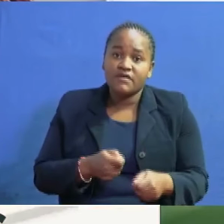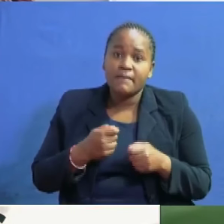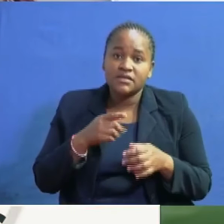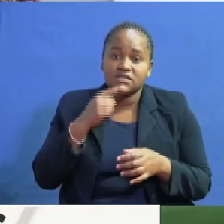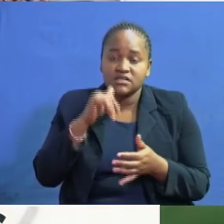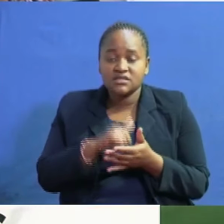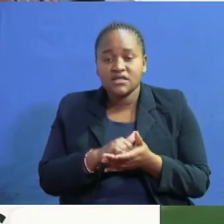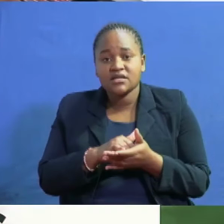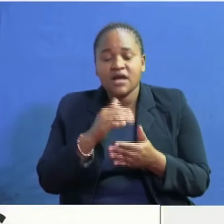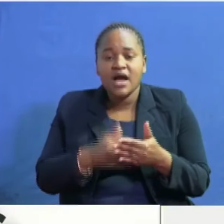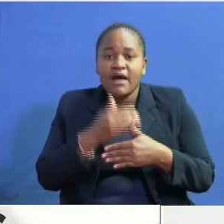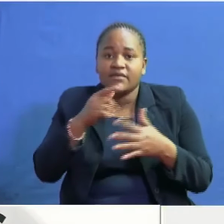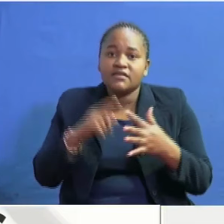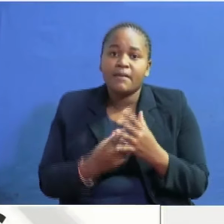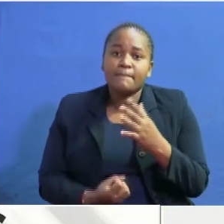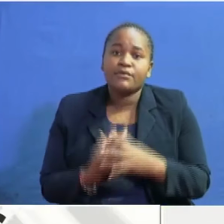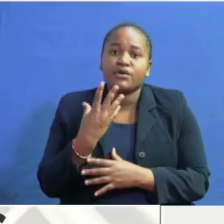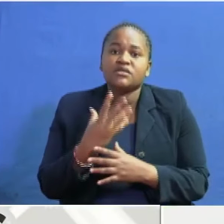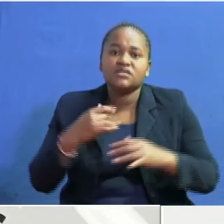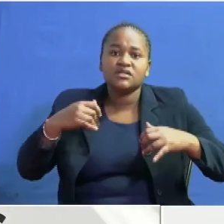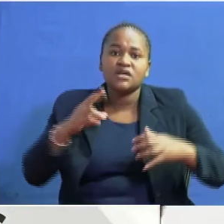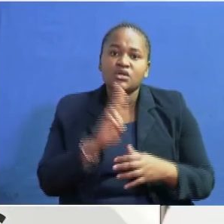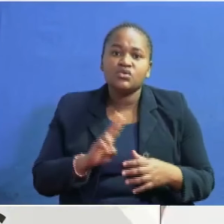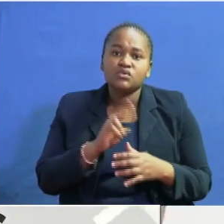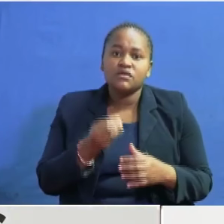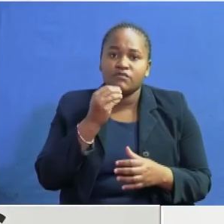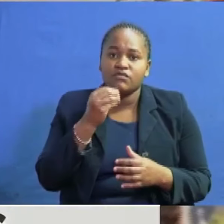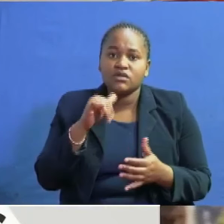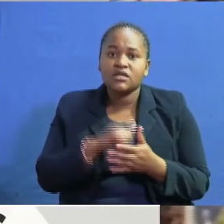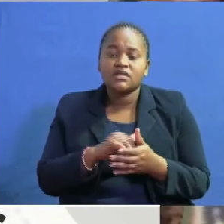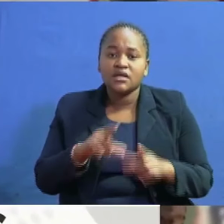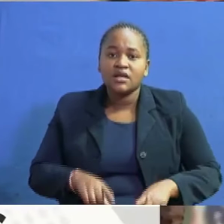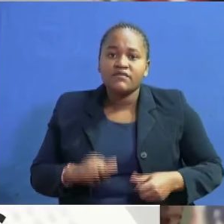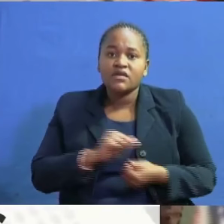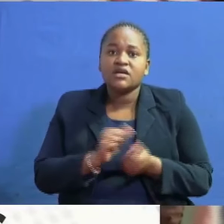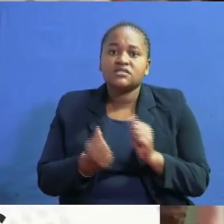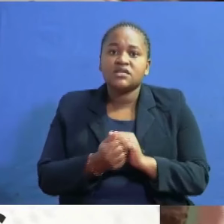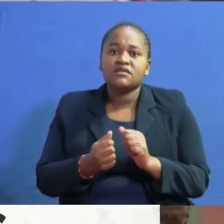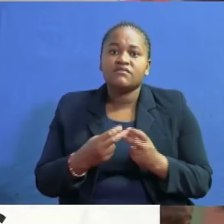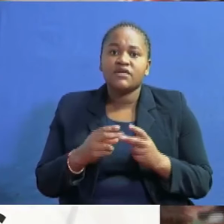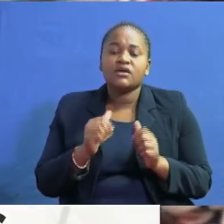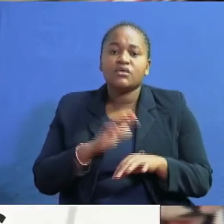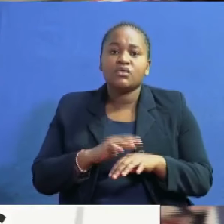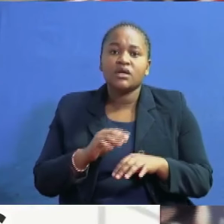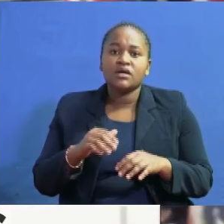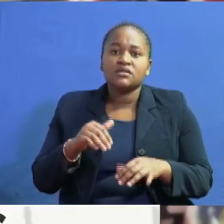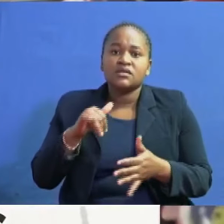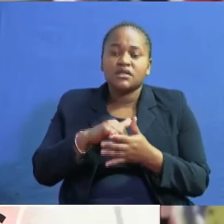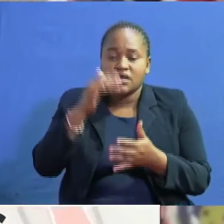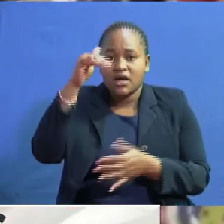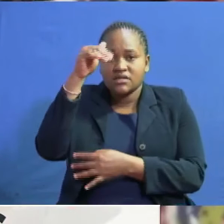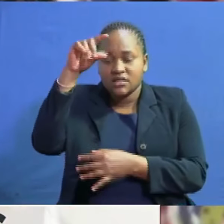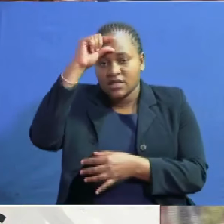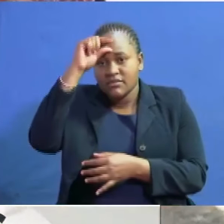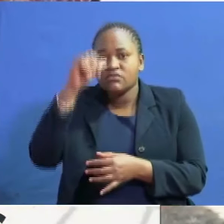saying, after they started producing and using organic foods, their lives have changed drastically, thus urging the government not